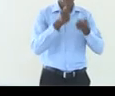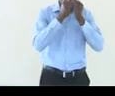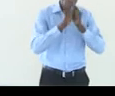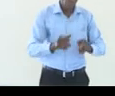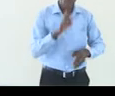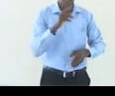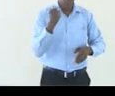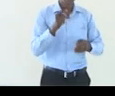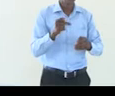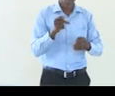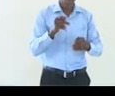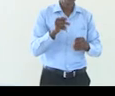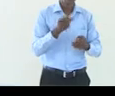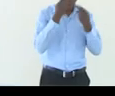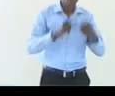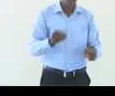Blessed are the peacemakers.